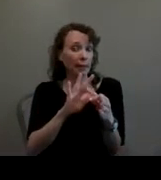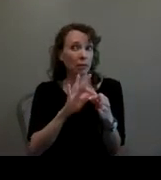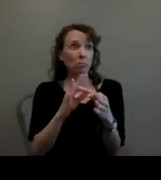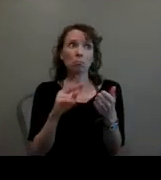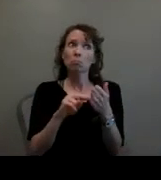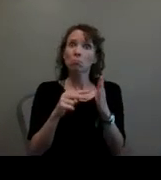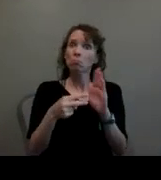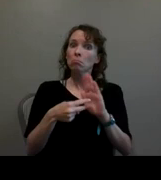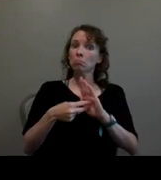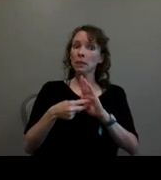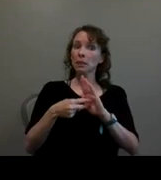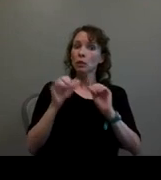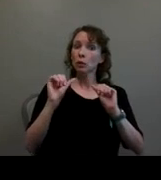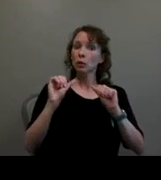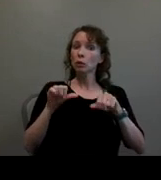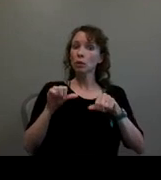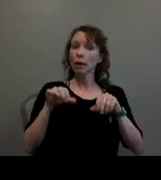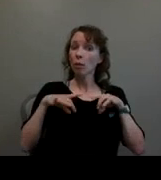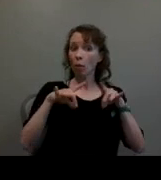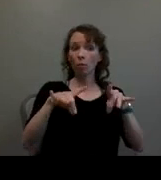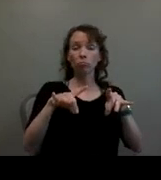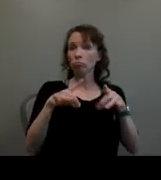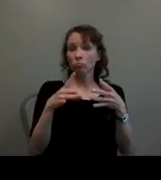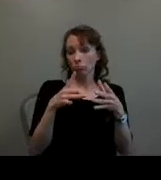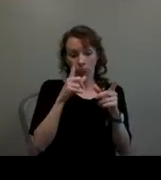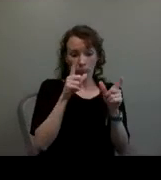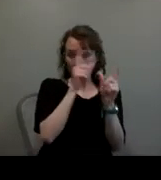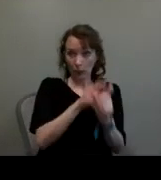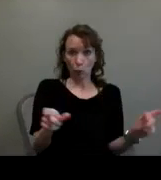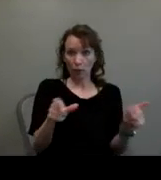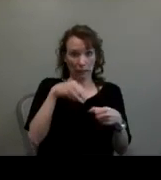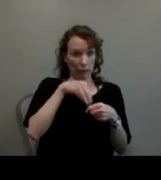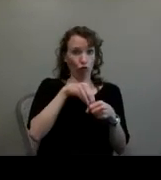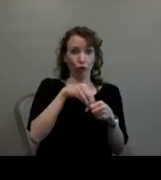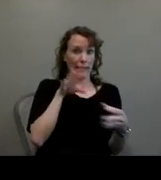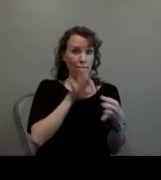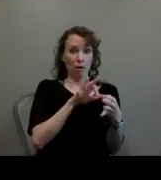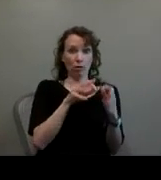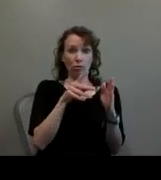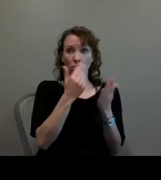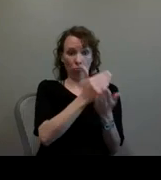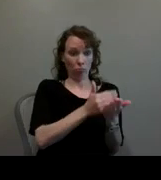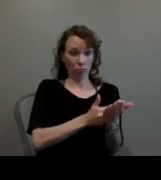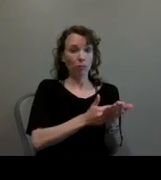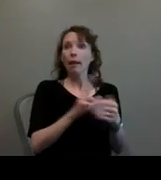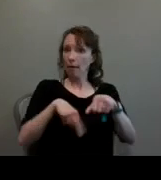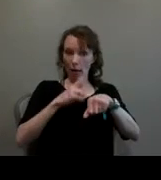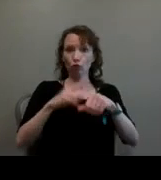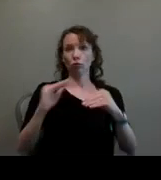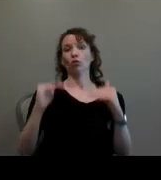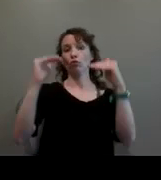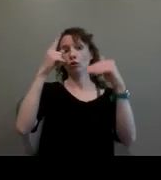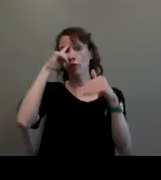high intrinsic sequence intrinsic fitness or properties, and naturally enrich for high extrinsic